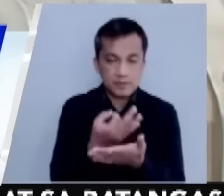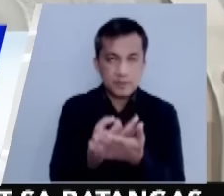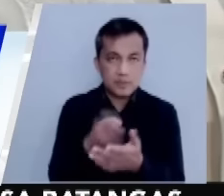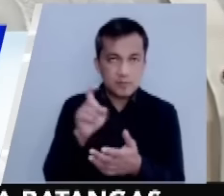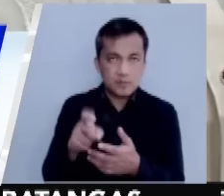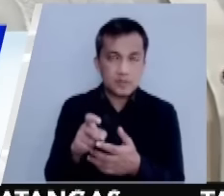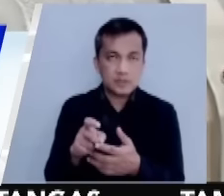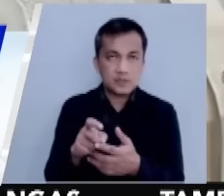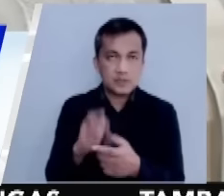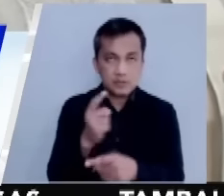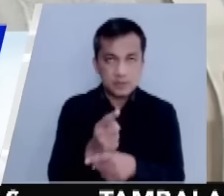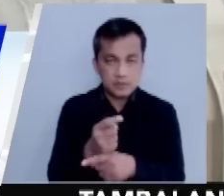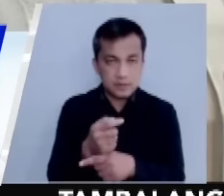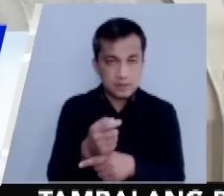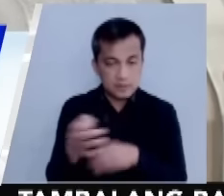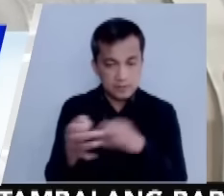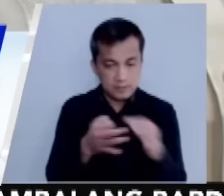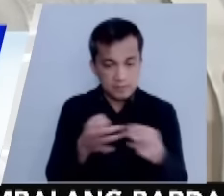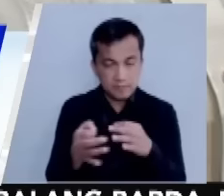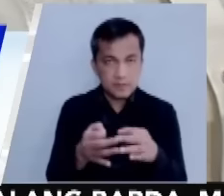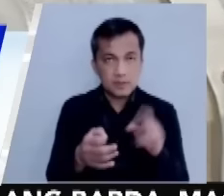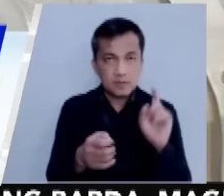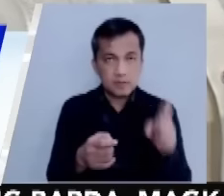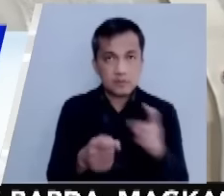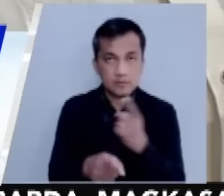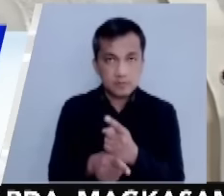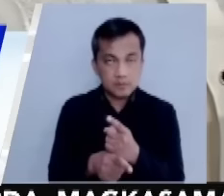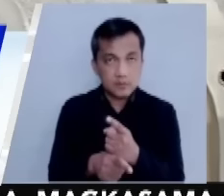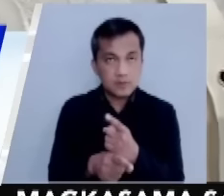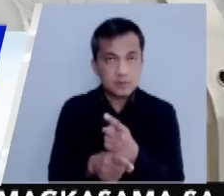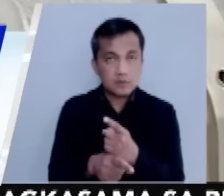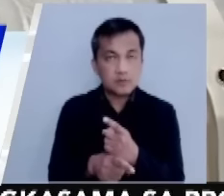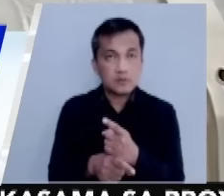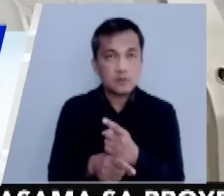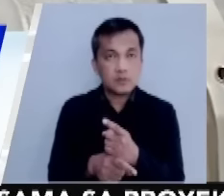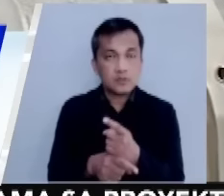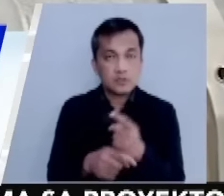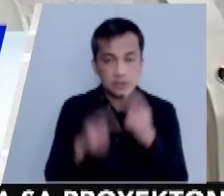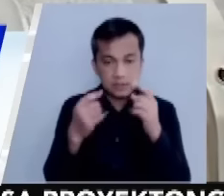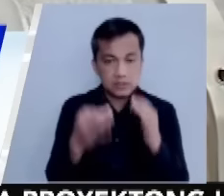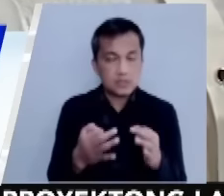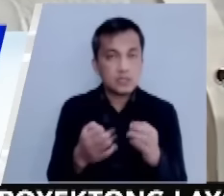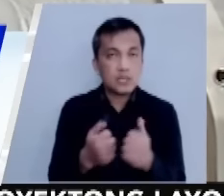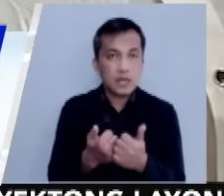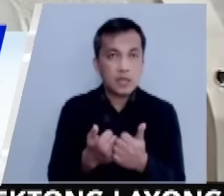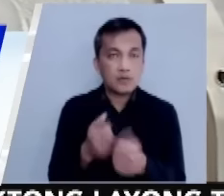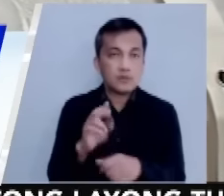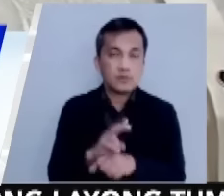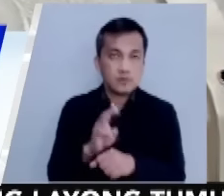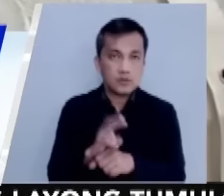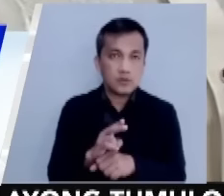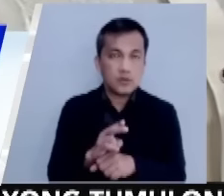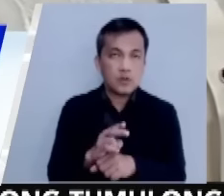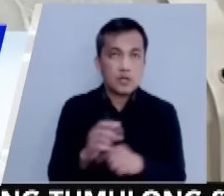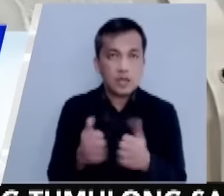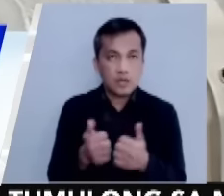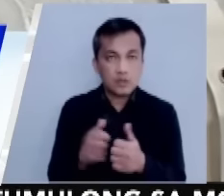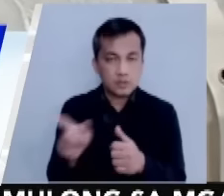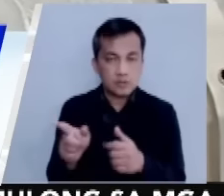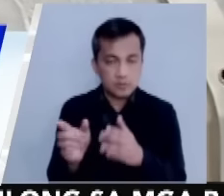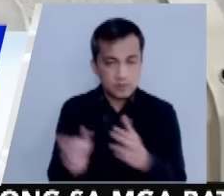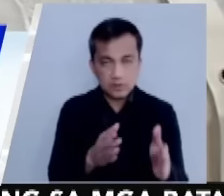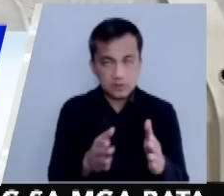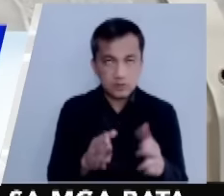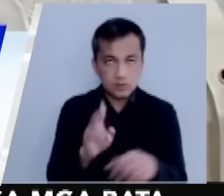explained, have to be properly determined how they were used and how they are planned to be utilized